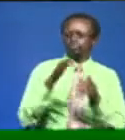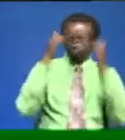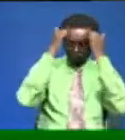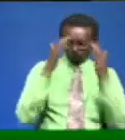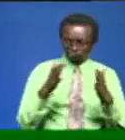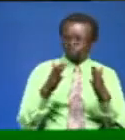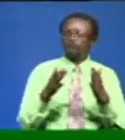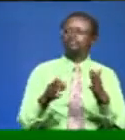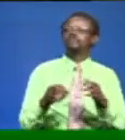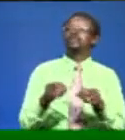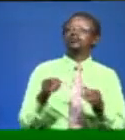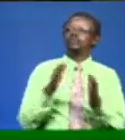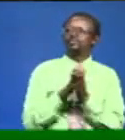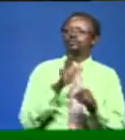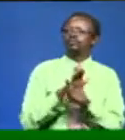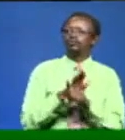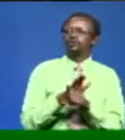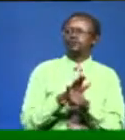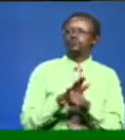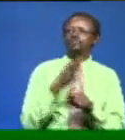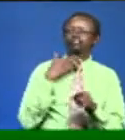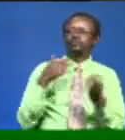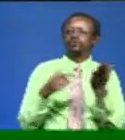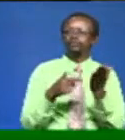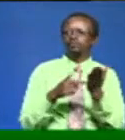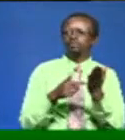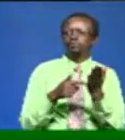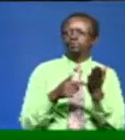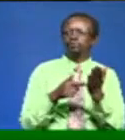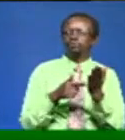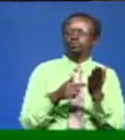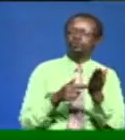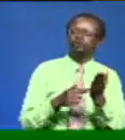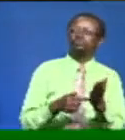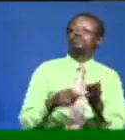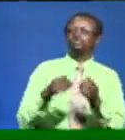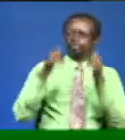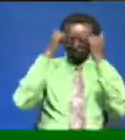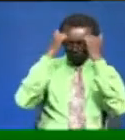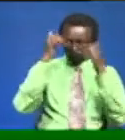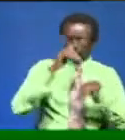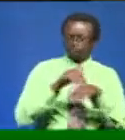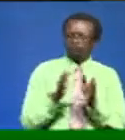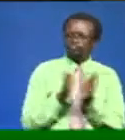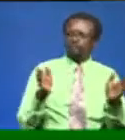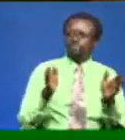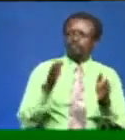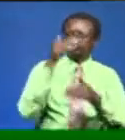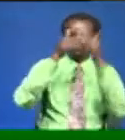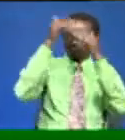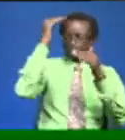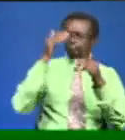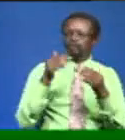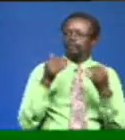embrace technical courses often not available at our public universities. Honourable Speaker, the current